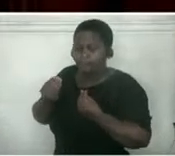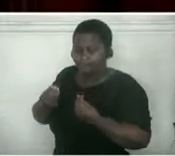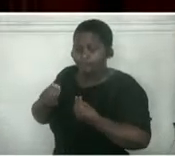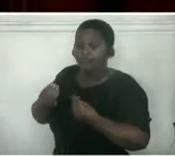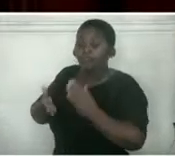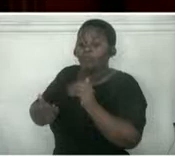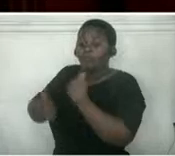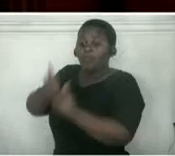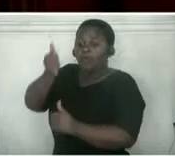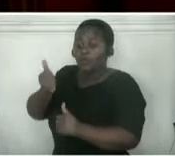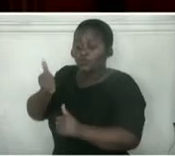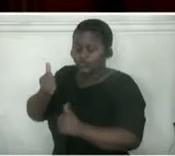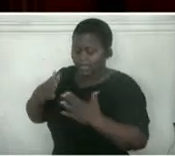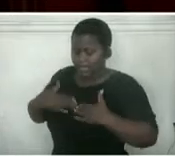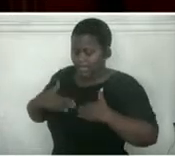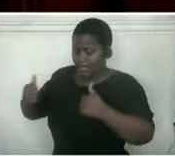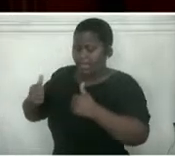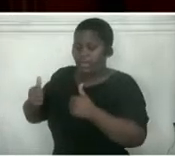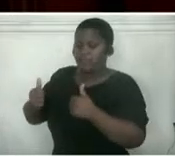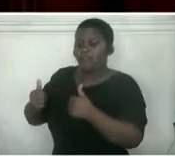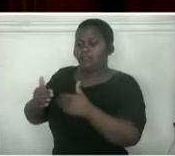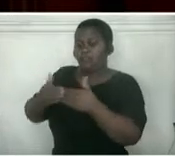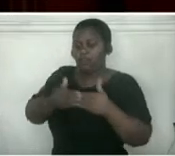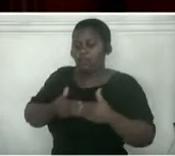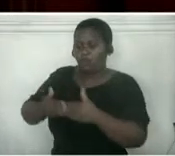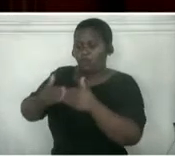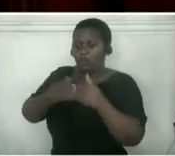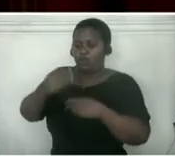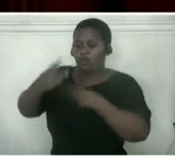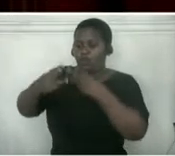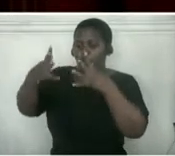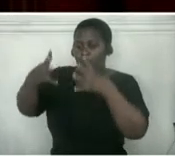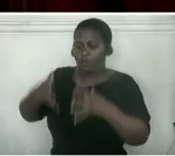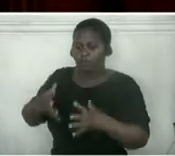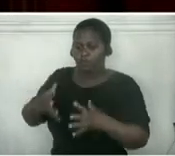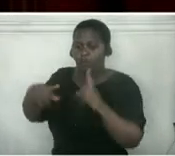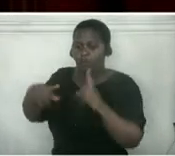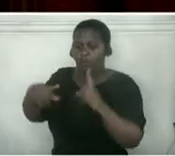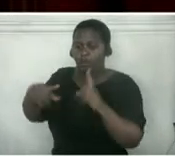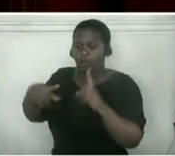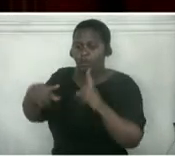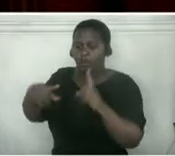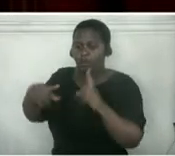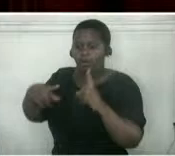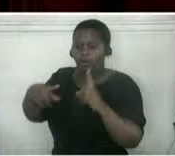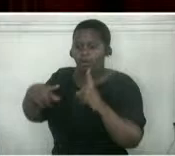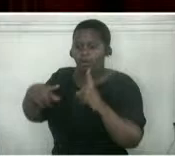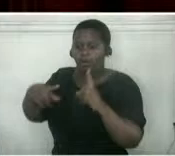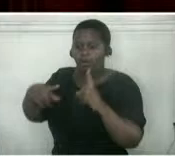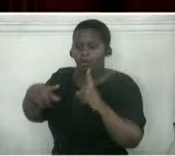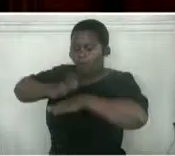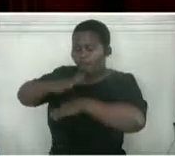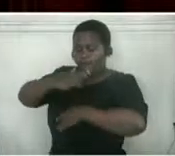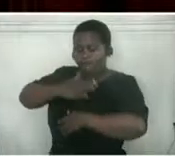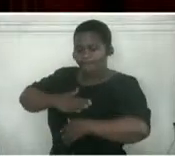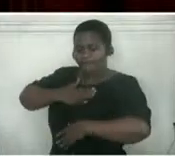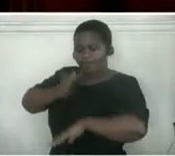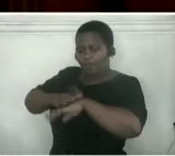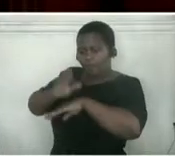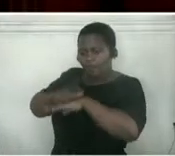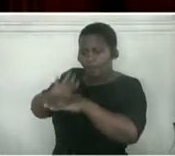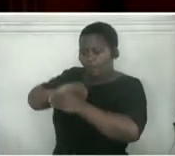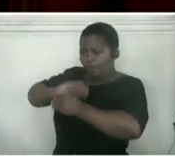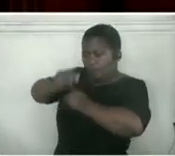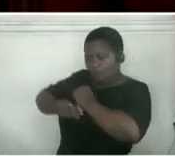healthcare workers have reported a renewed sense of positivity and feeling more protected. The